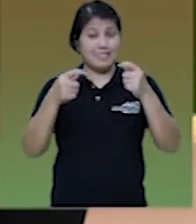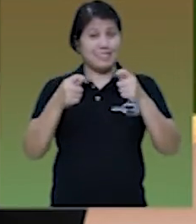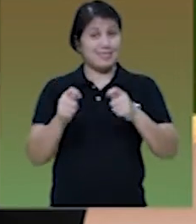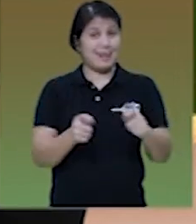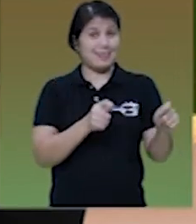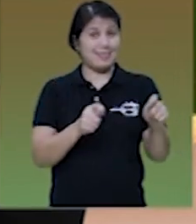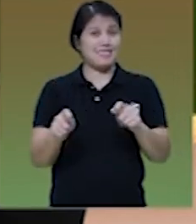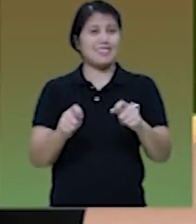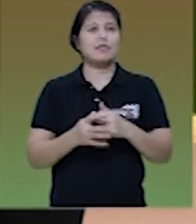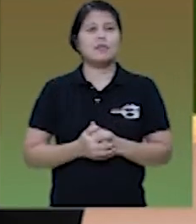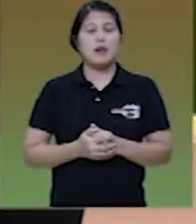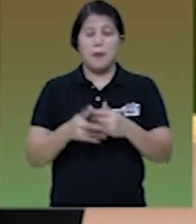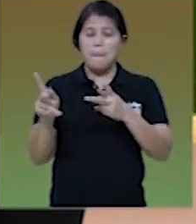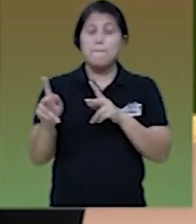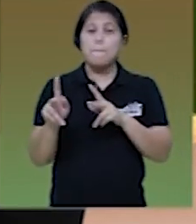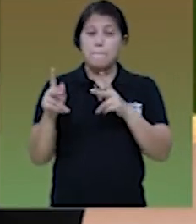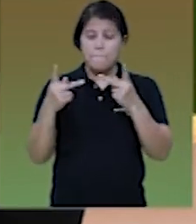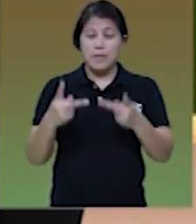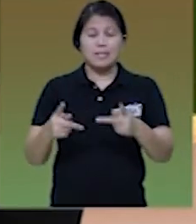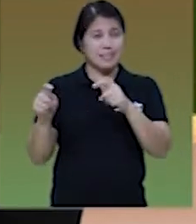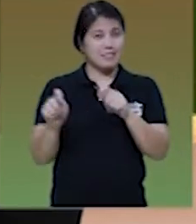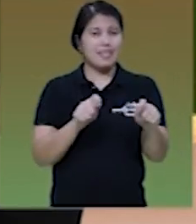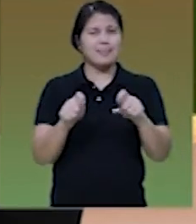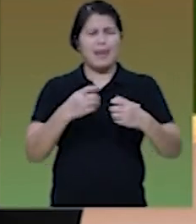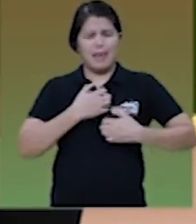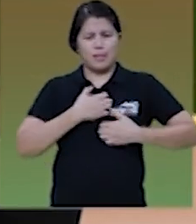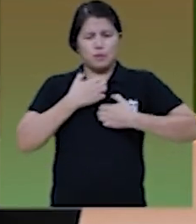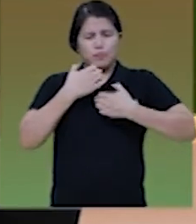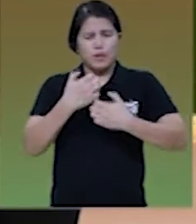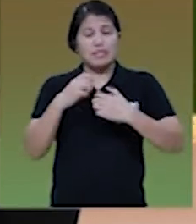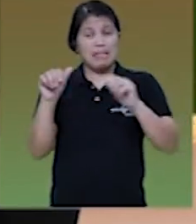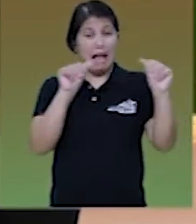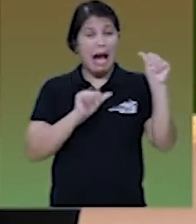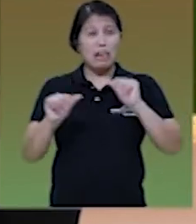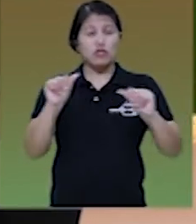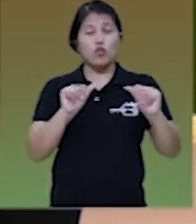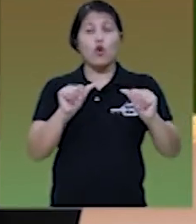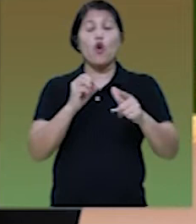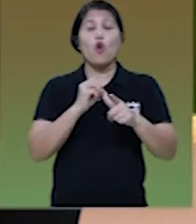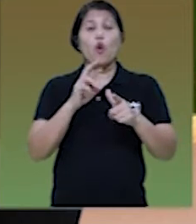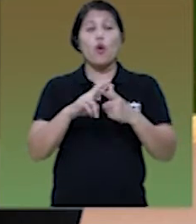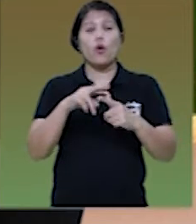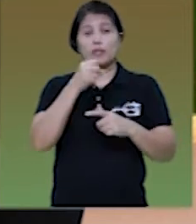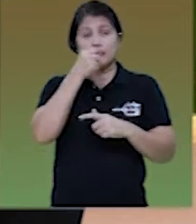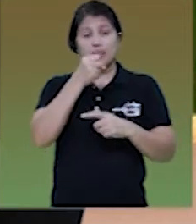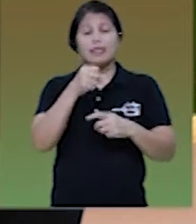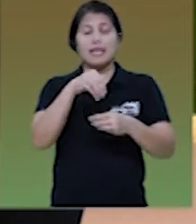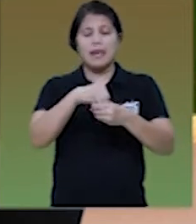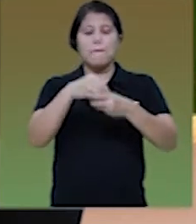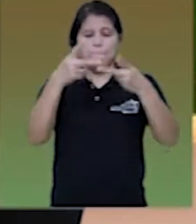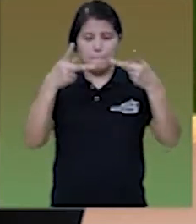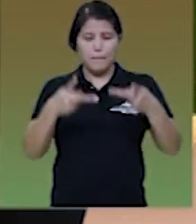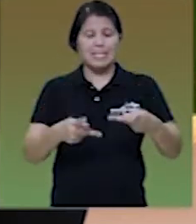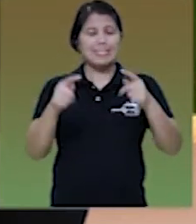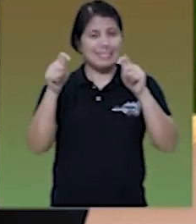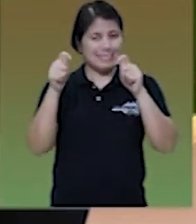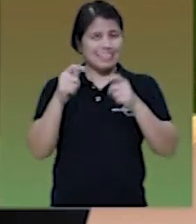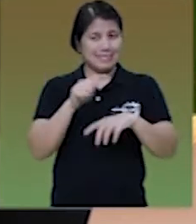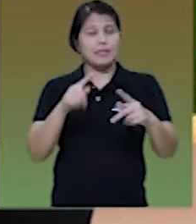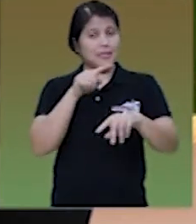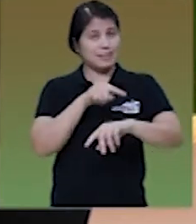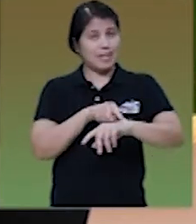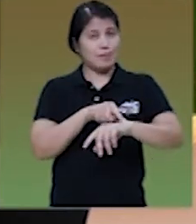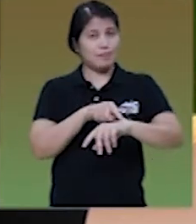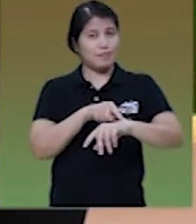tense. Present tense expresses an action or state in the present time.